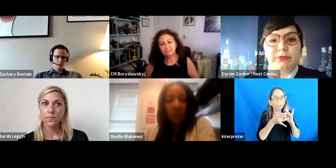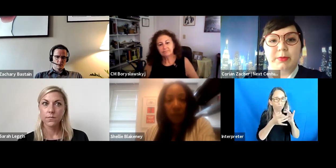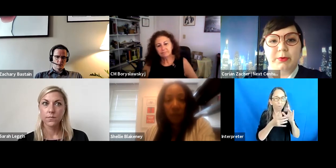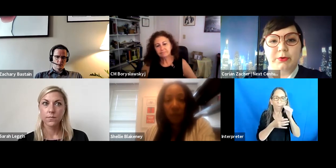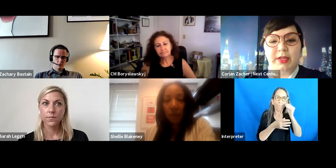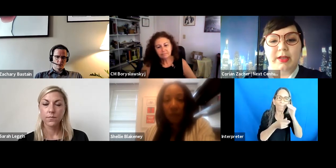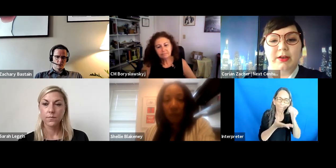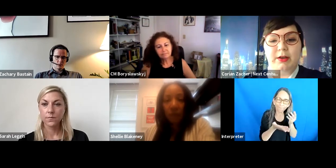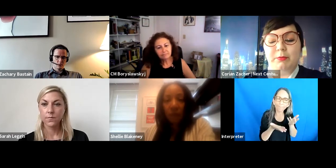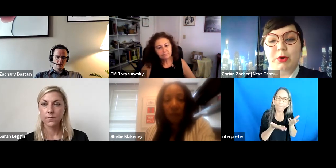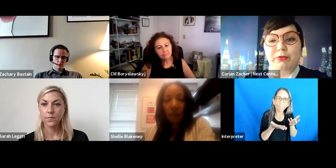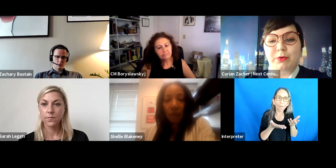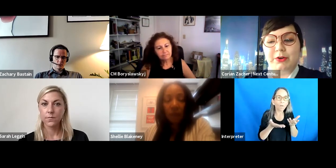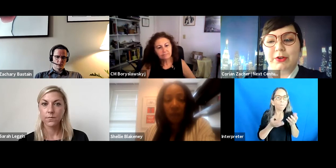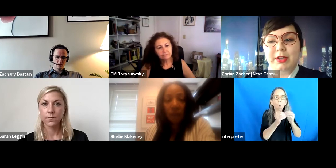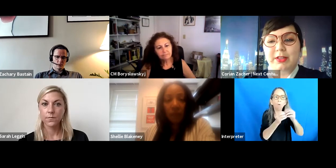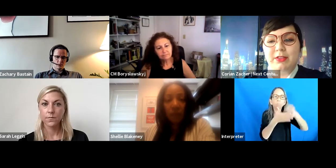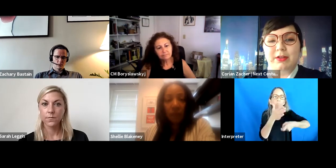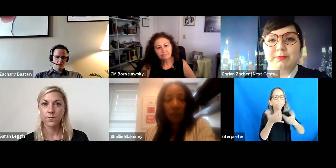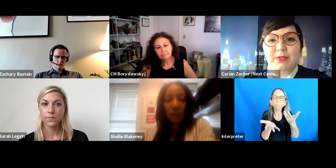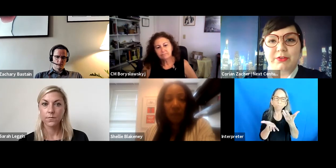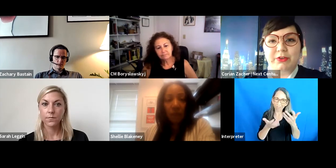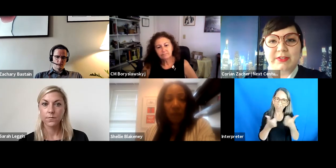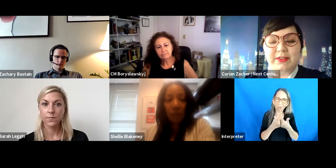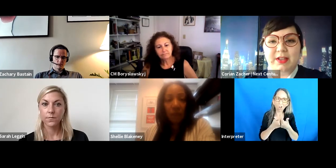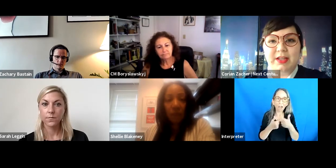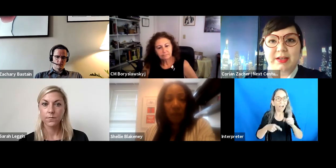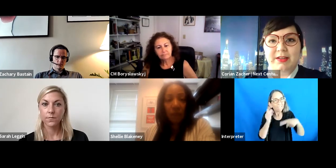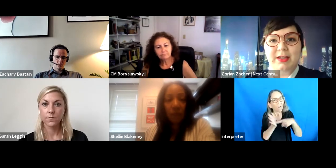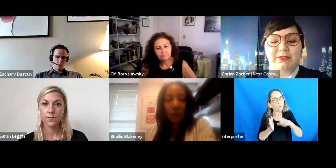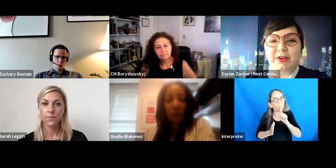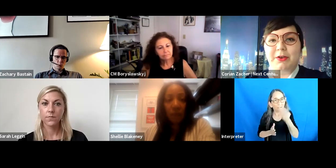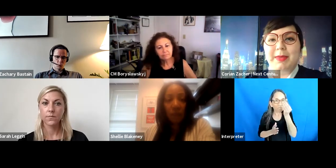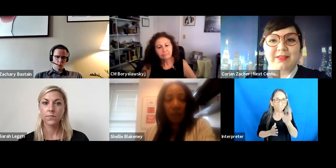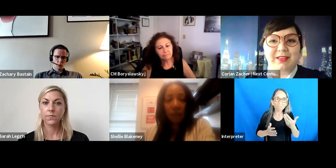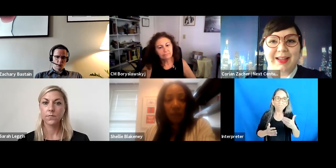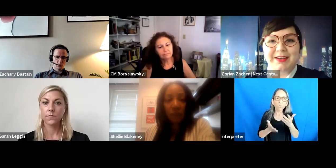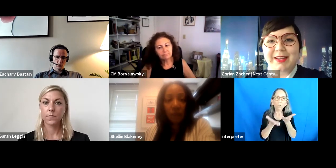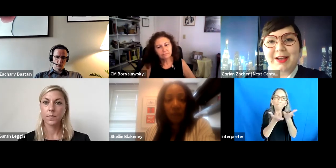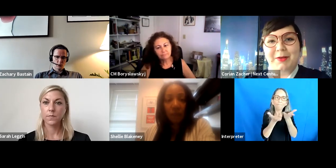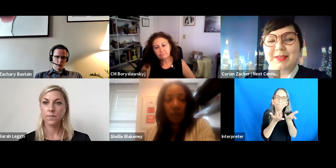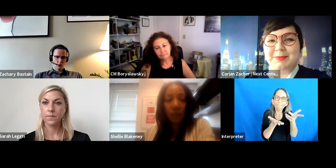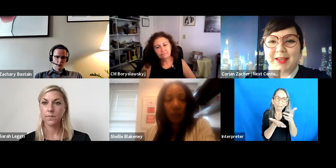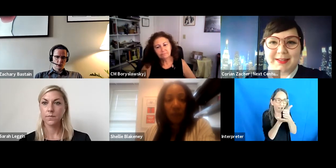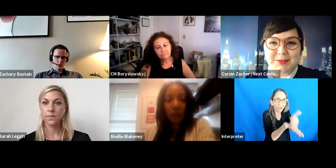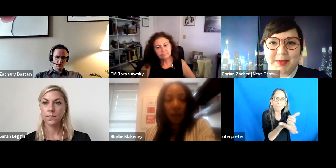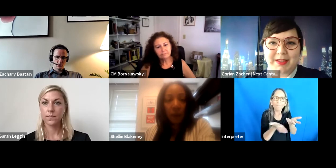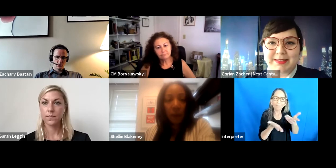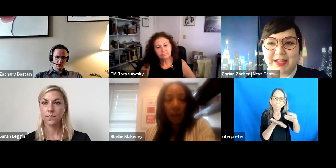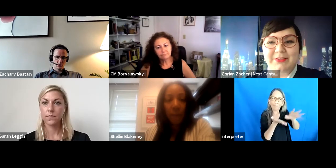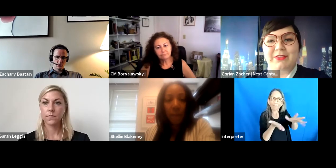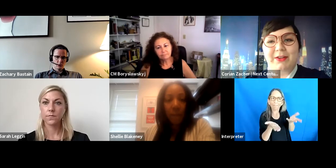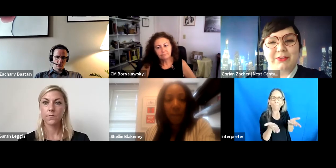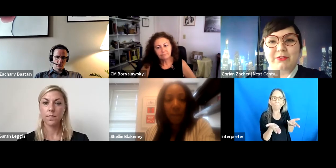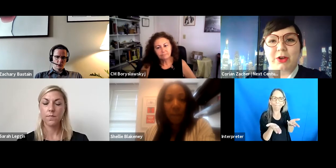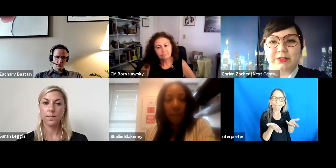challenge for people who can't afford the service that they need, even on a baseline, and to be asked to